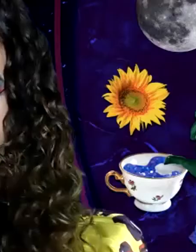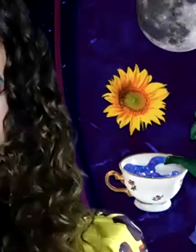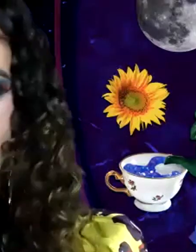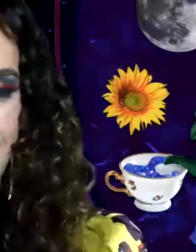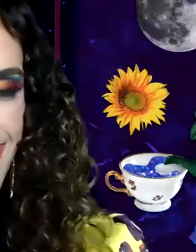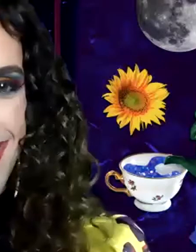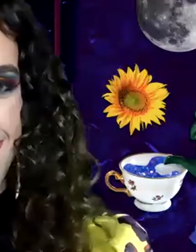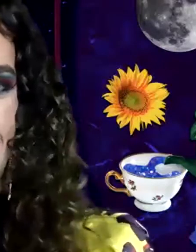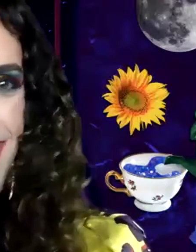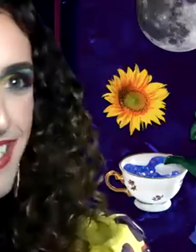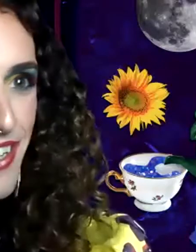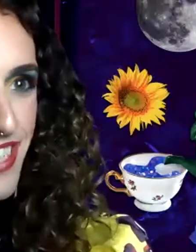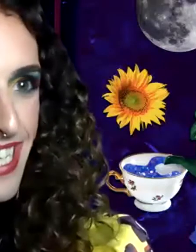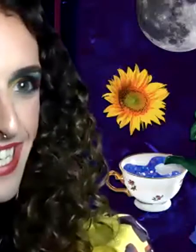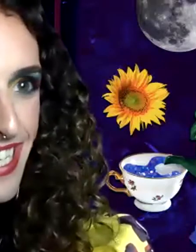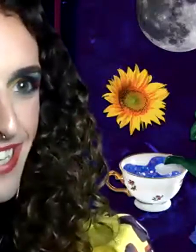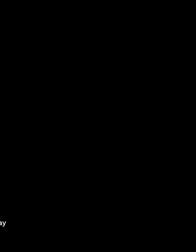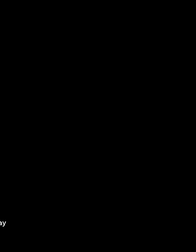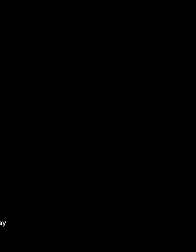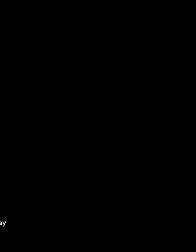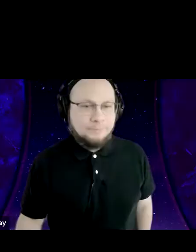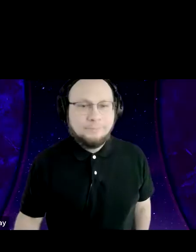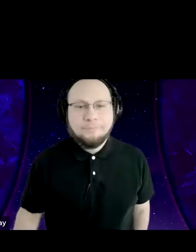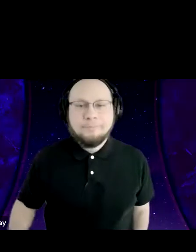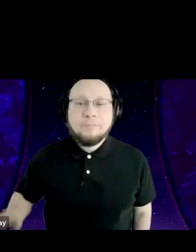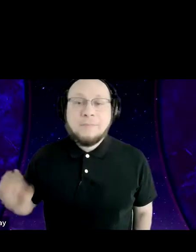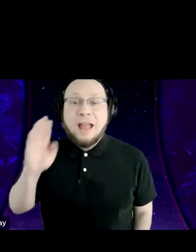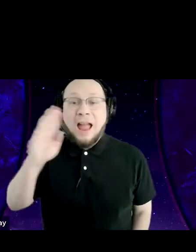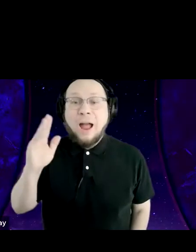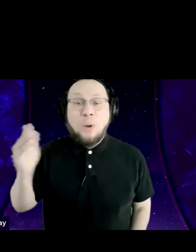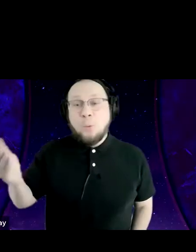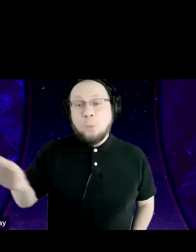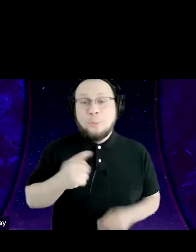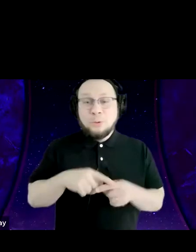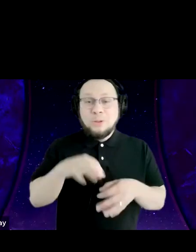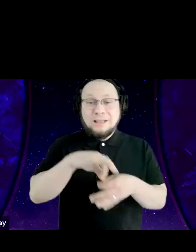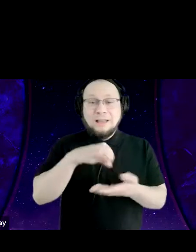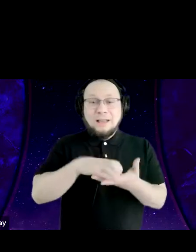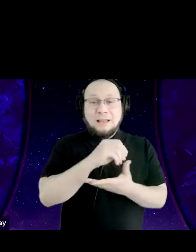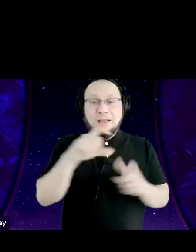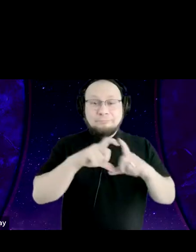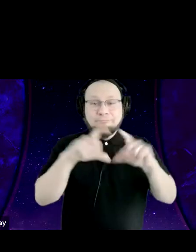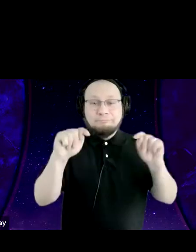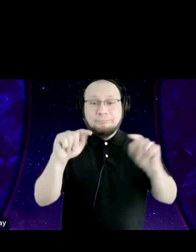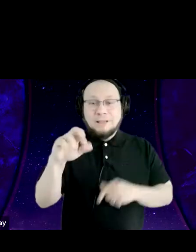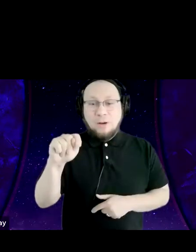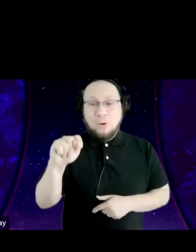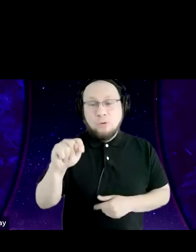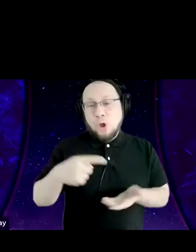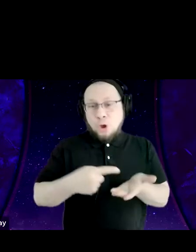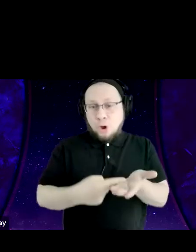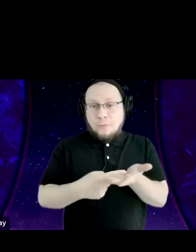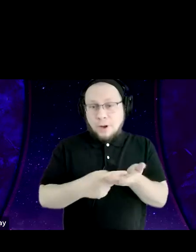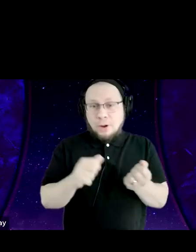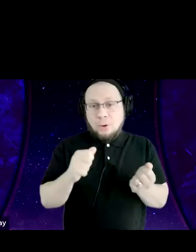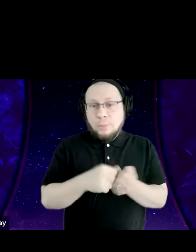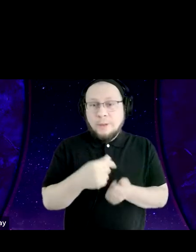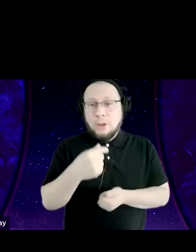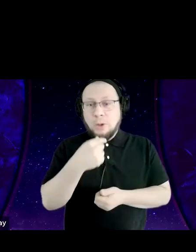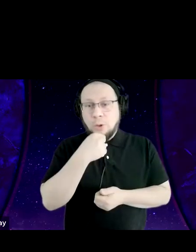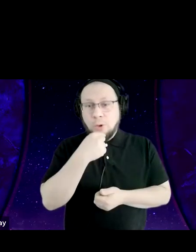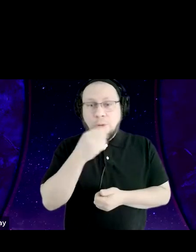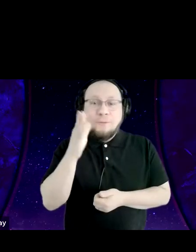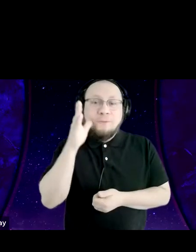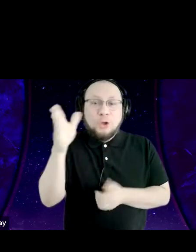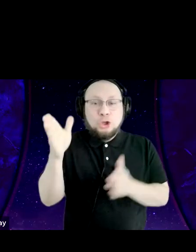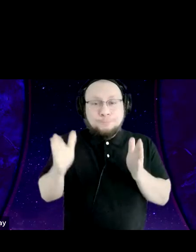Hey friends, how's it going? Welcome to Teacakes and Tarot, Conversations with Queer